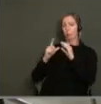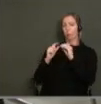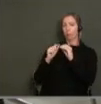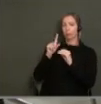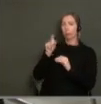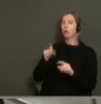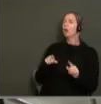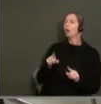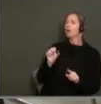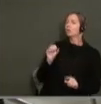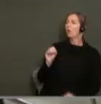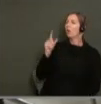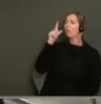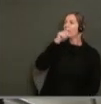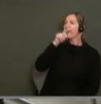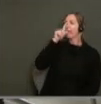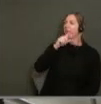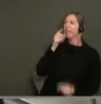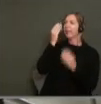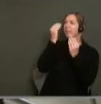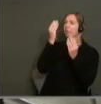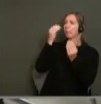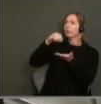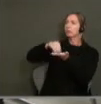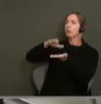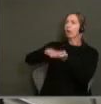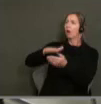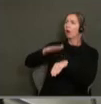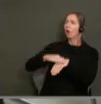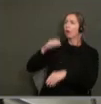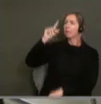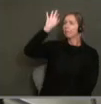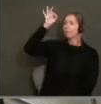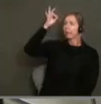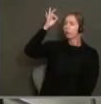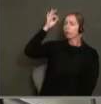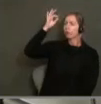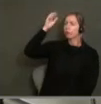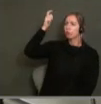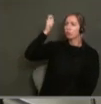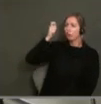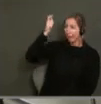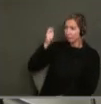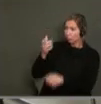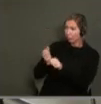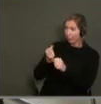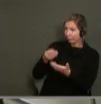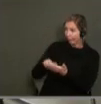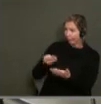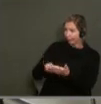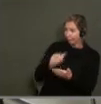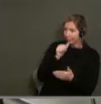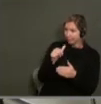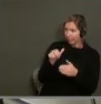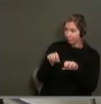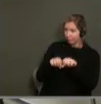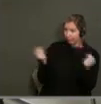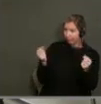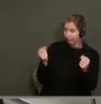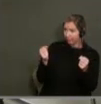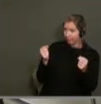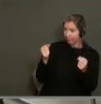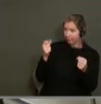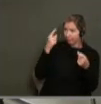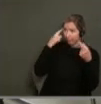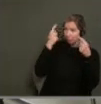So falsifying data on federal grants and in order to get, like, money isn't in violation of the contracts that